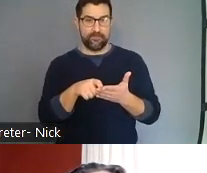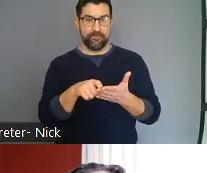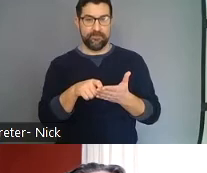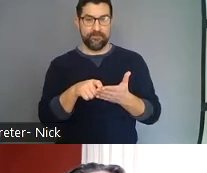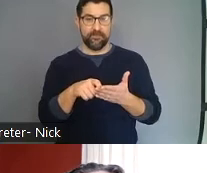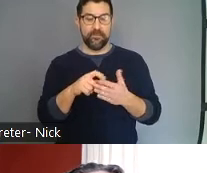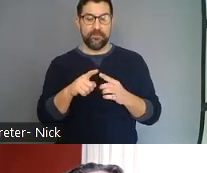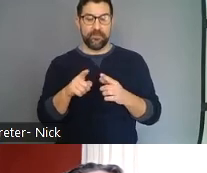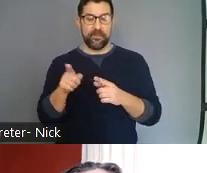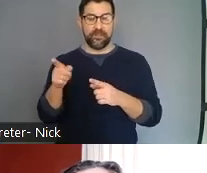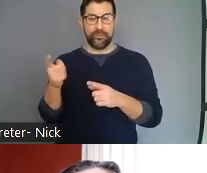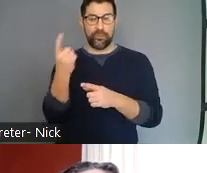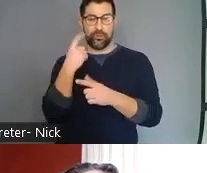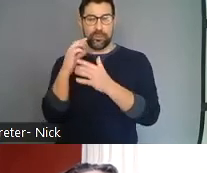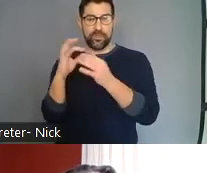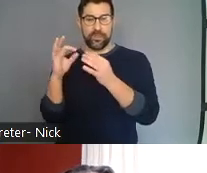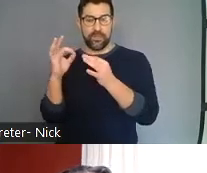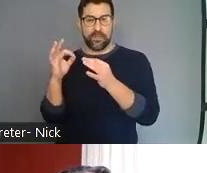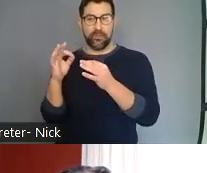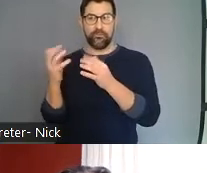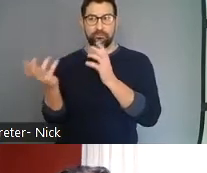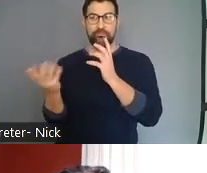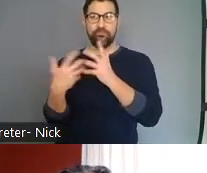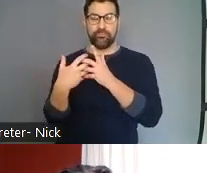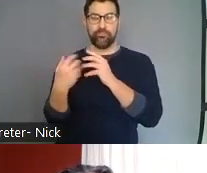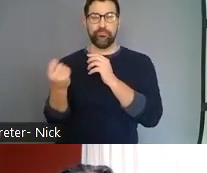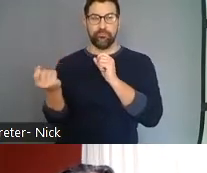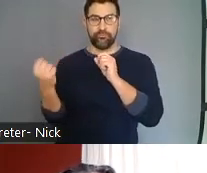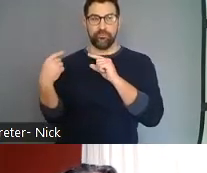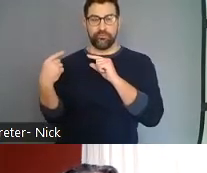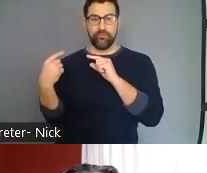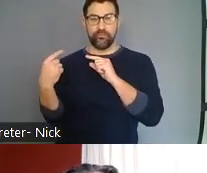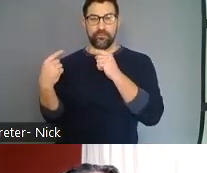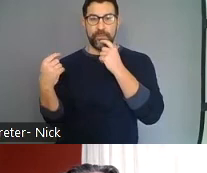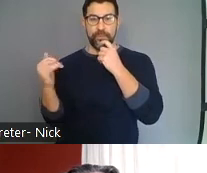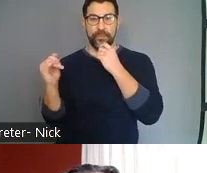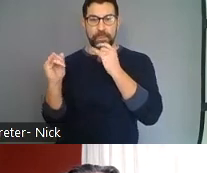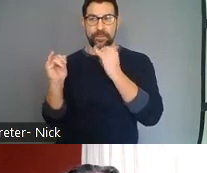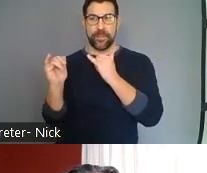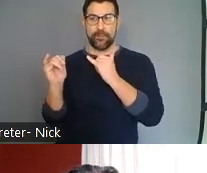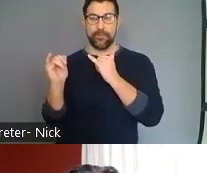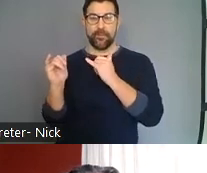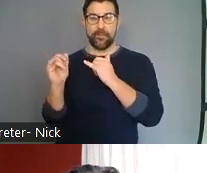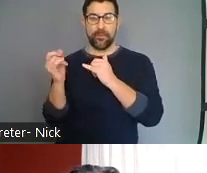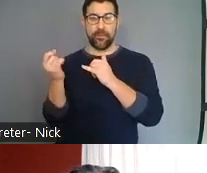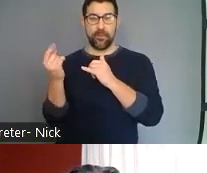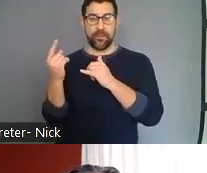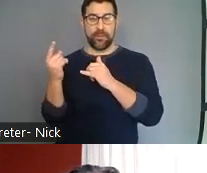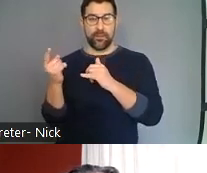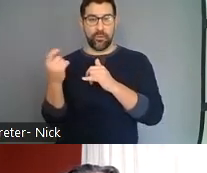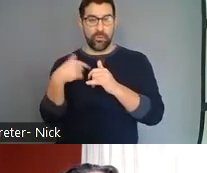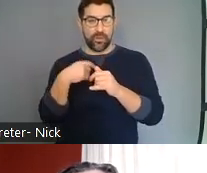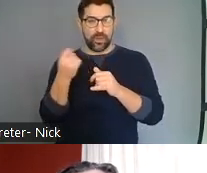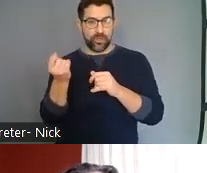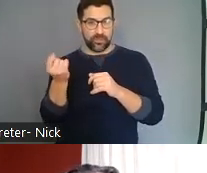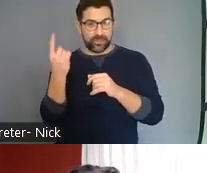But what Caitlin just said resonated with me as well, and I'm sure it does with Rommy. The fact that it's we